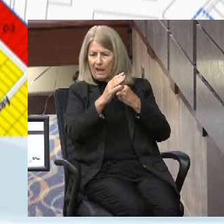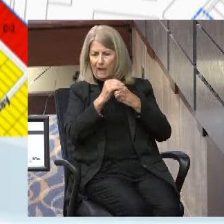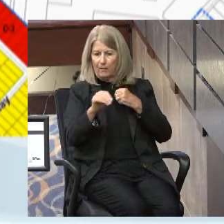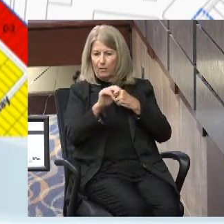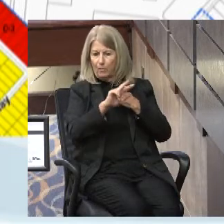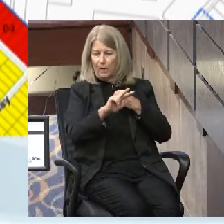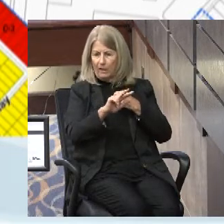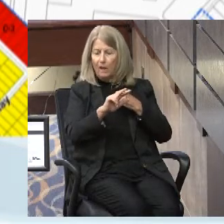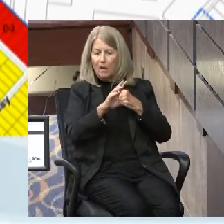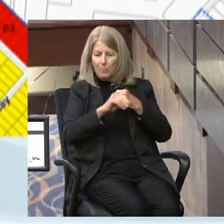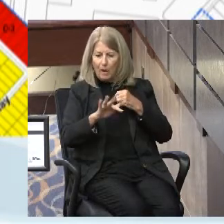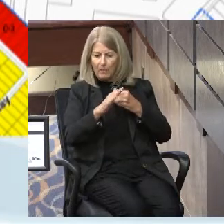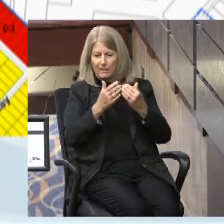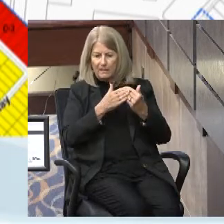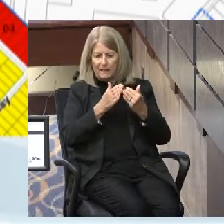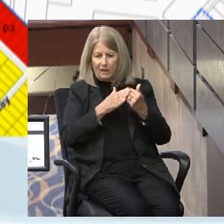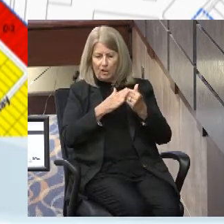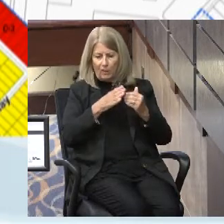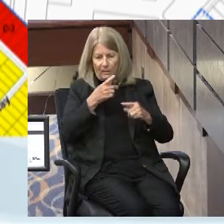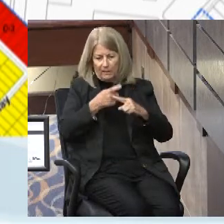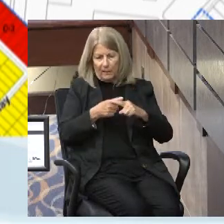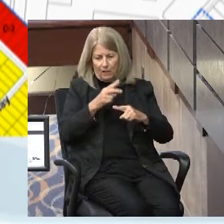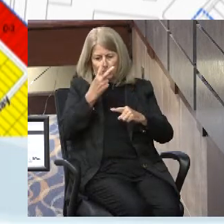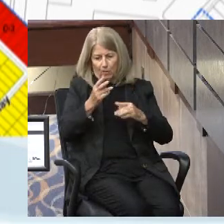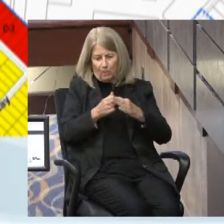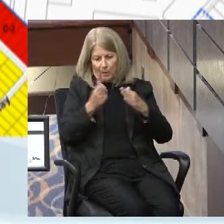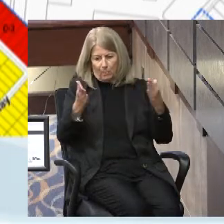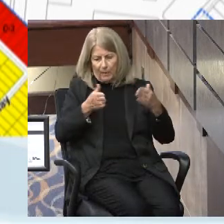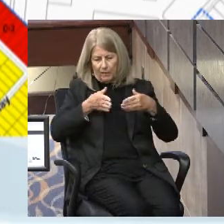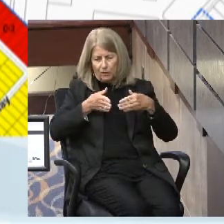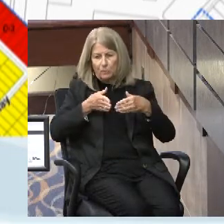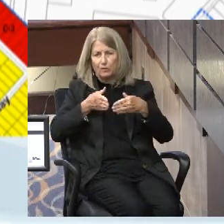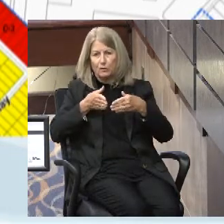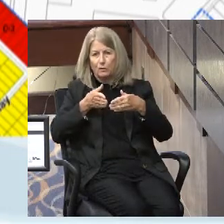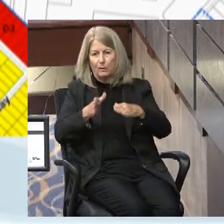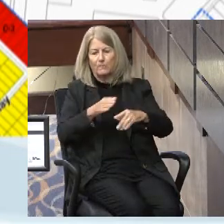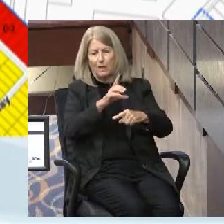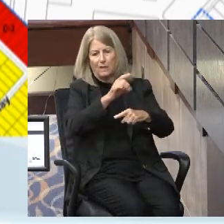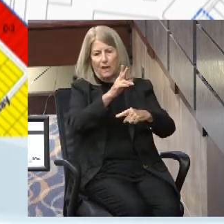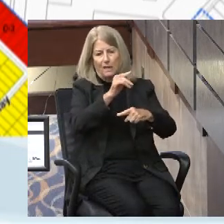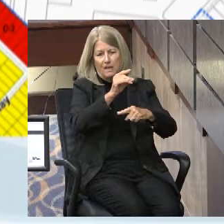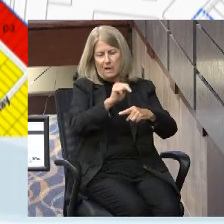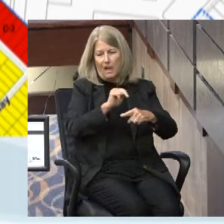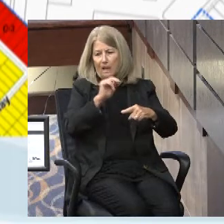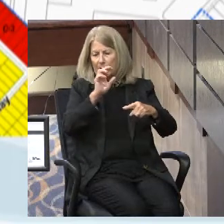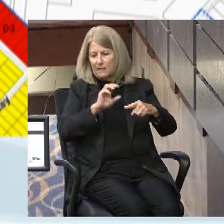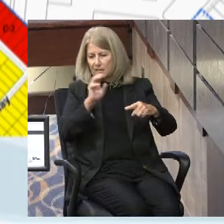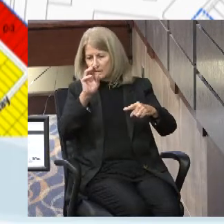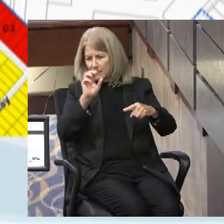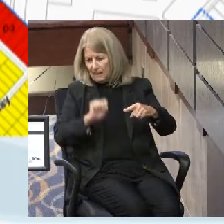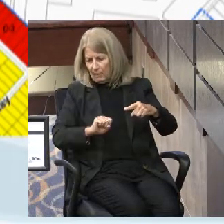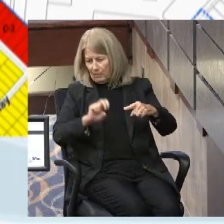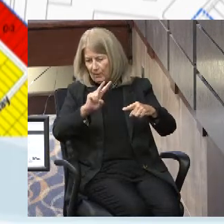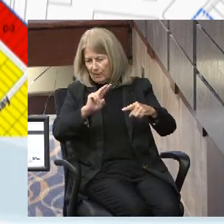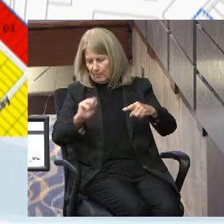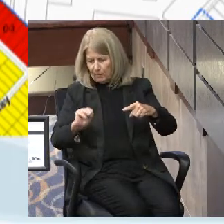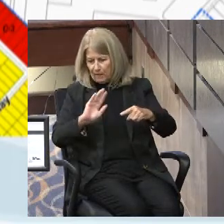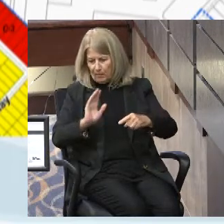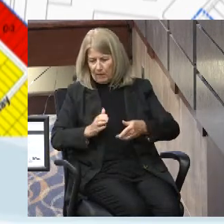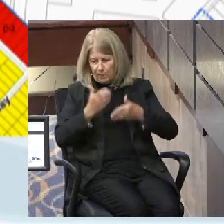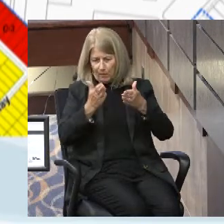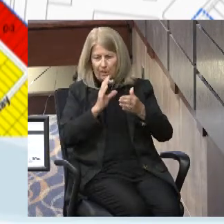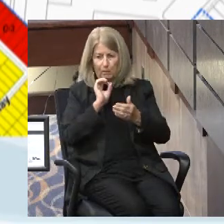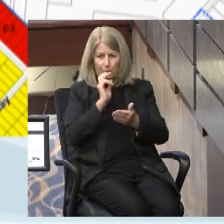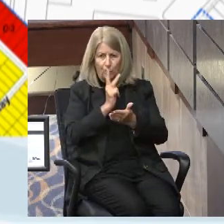property is located near the intersection of 2 major streets, which are South Valley Mills Drive and Dutton Avenue. They also recommend approval of the zoning change based